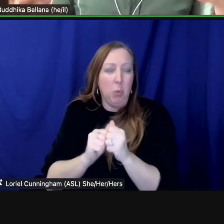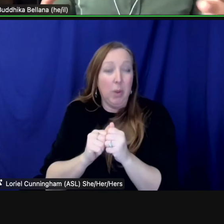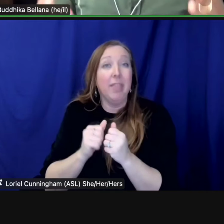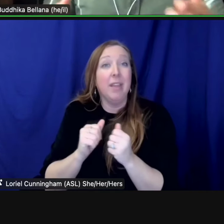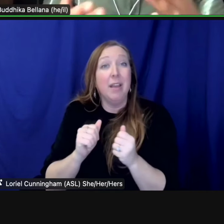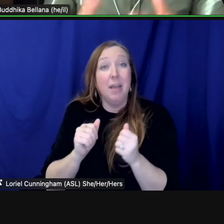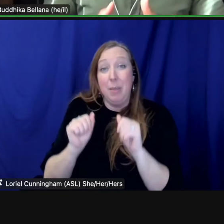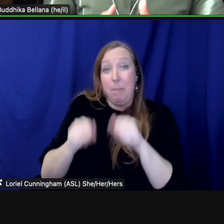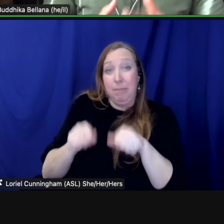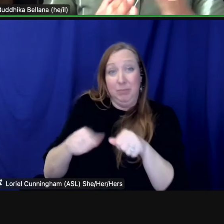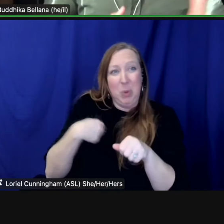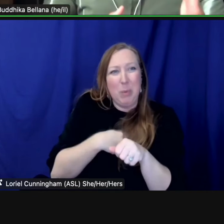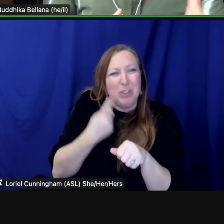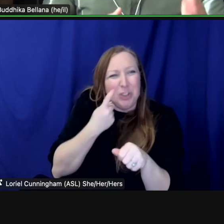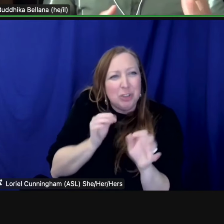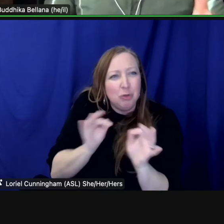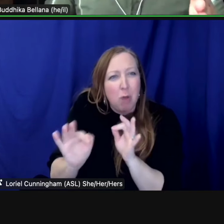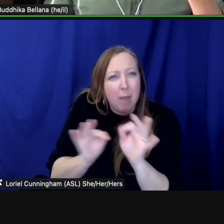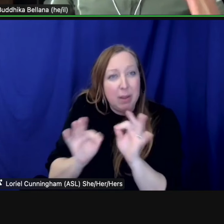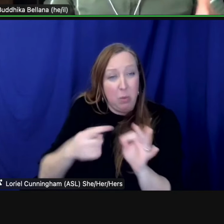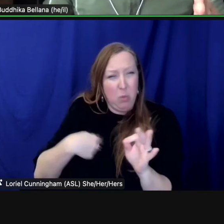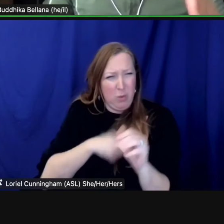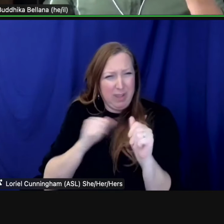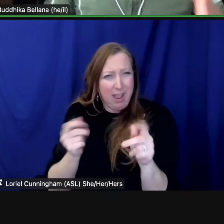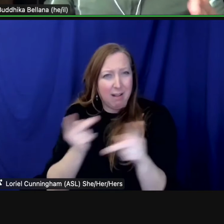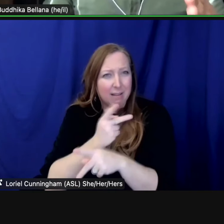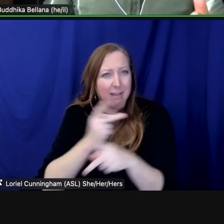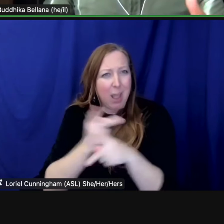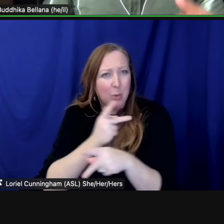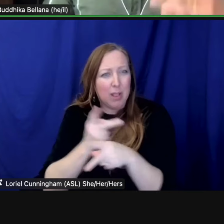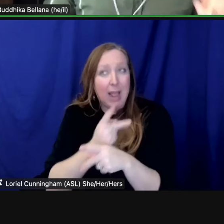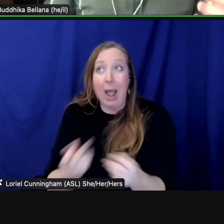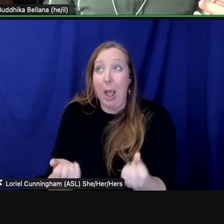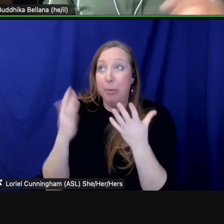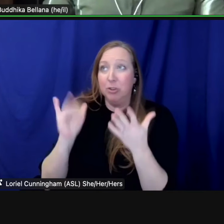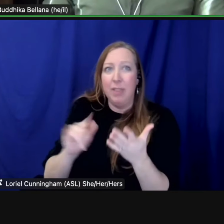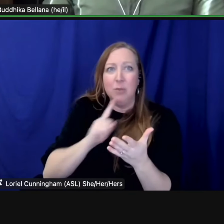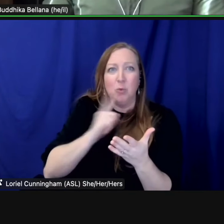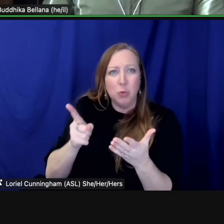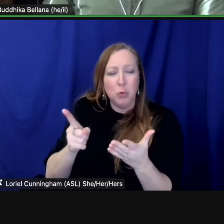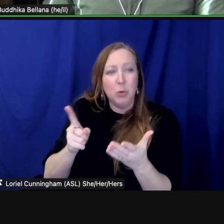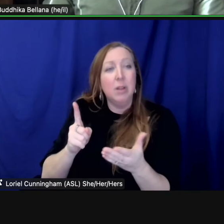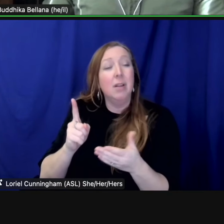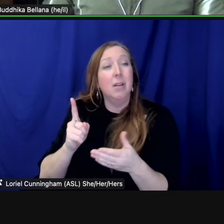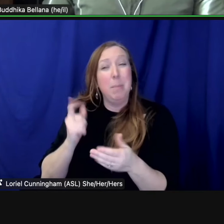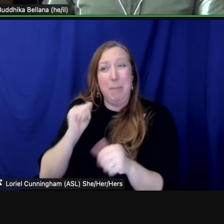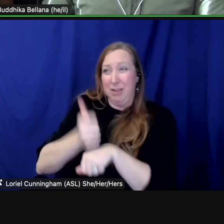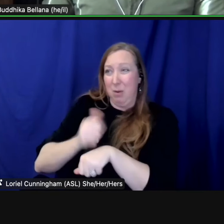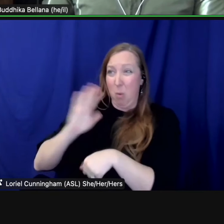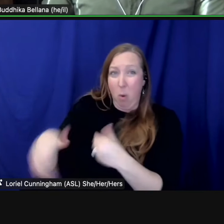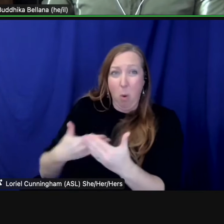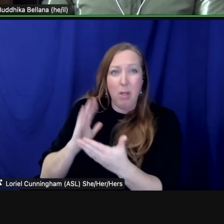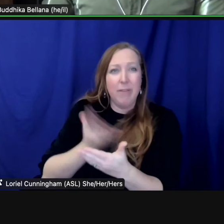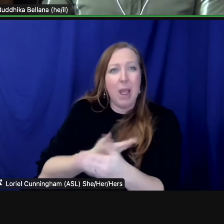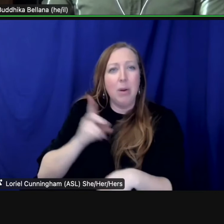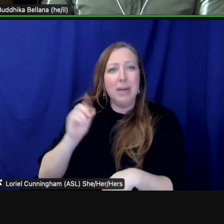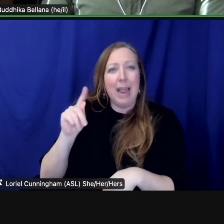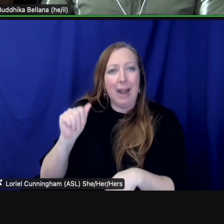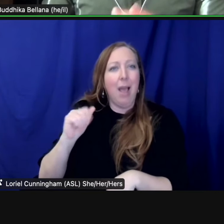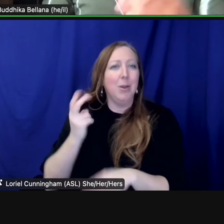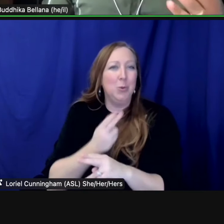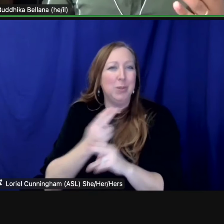it, but we can actually calculate the extent to which that's true directly from all of our data using these word embedding techniques. And